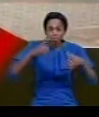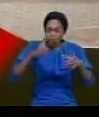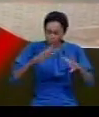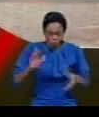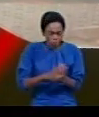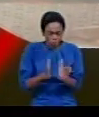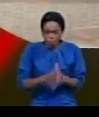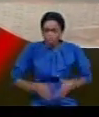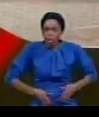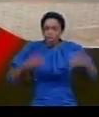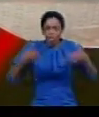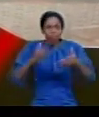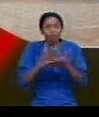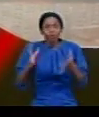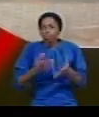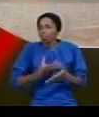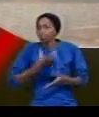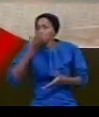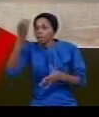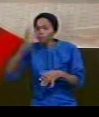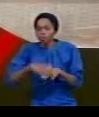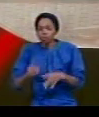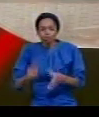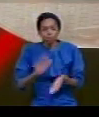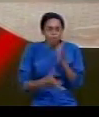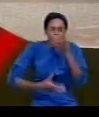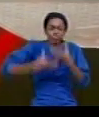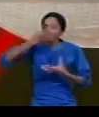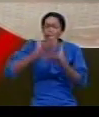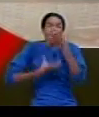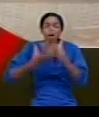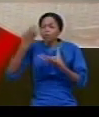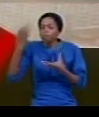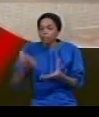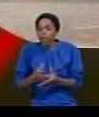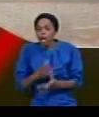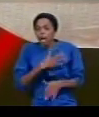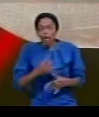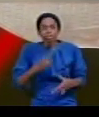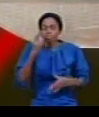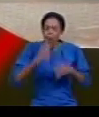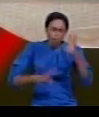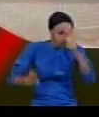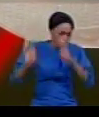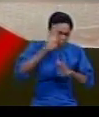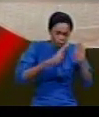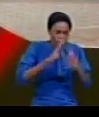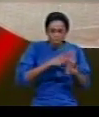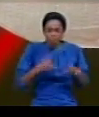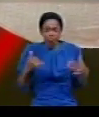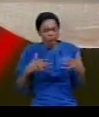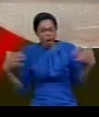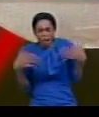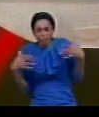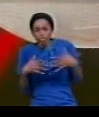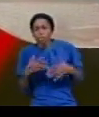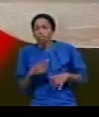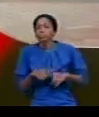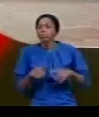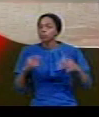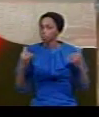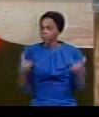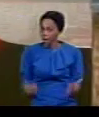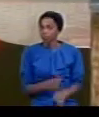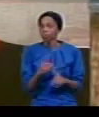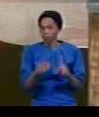know, shout about, be worried about, you get furious and you shout and you're worried and you're frightened. But now, when you